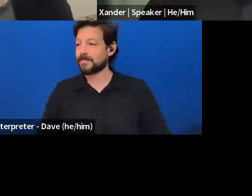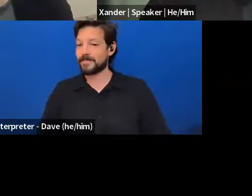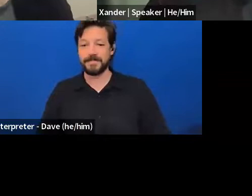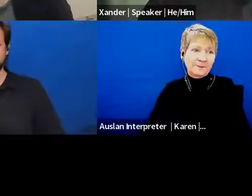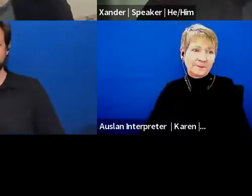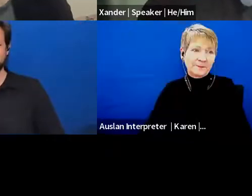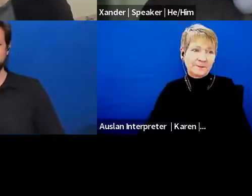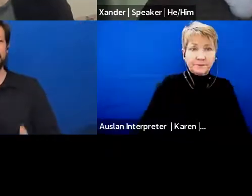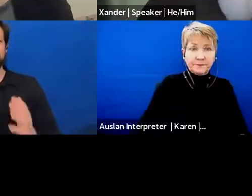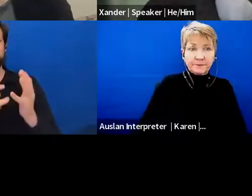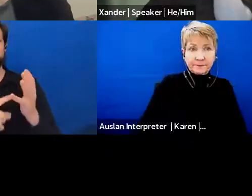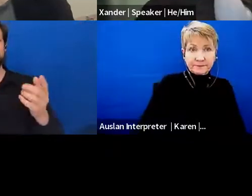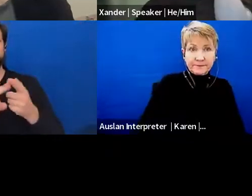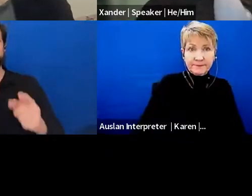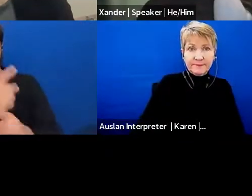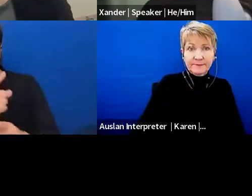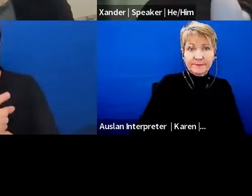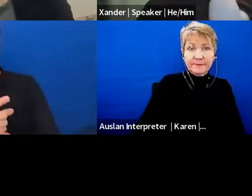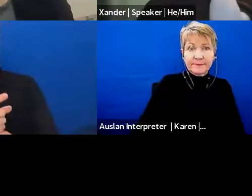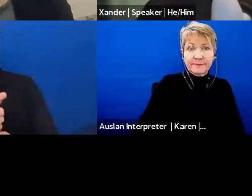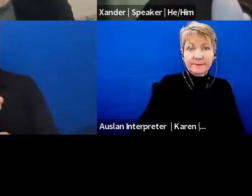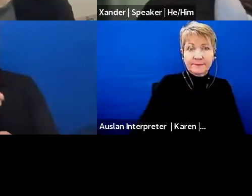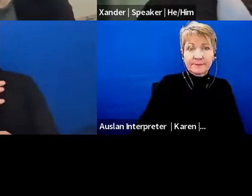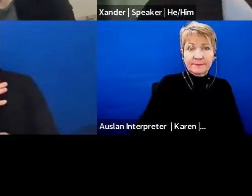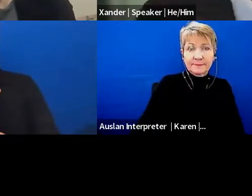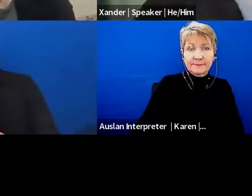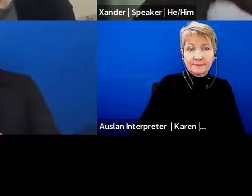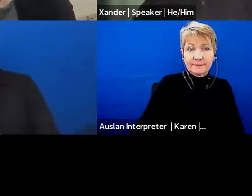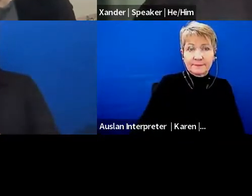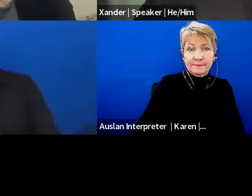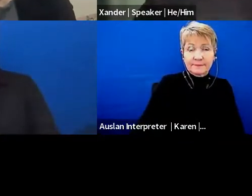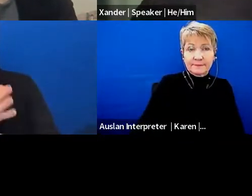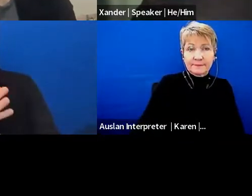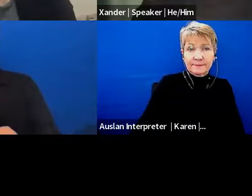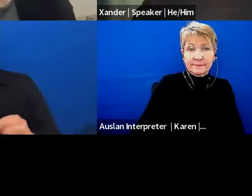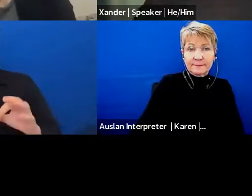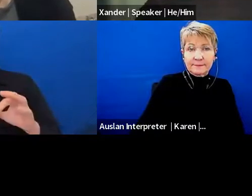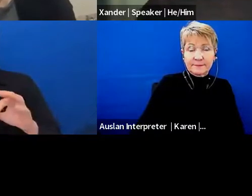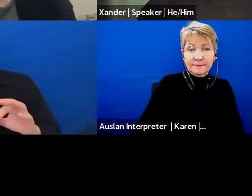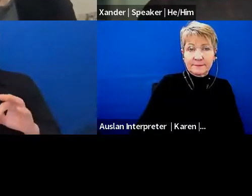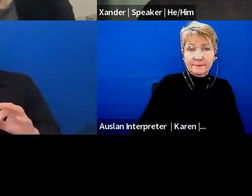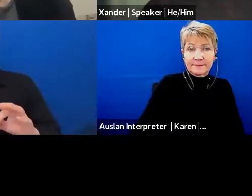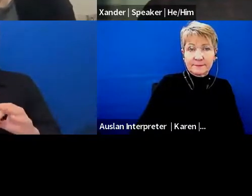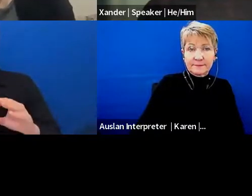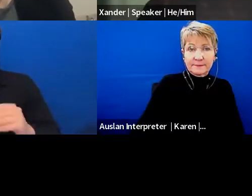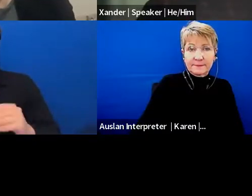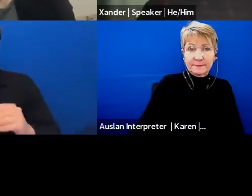So speaking, Isabel, can I just ask you a question first before we hand over to